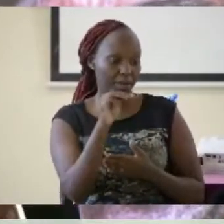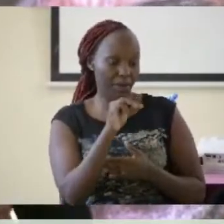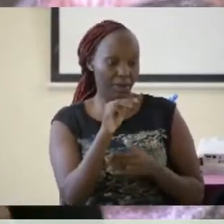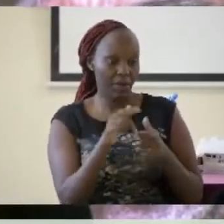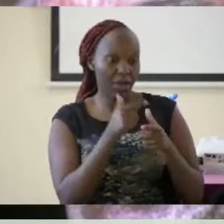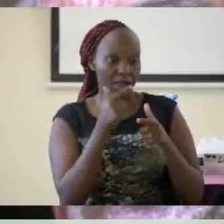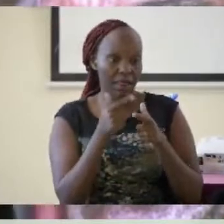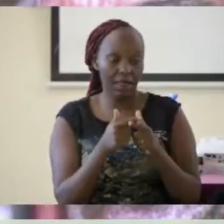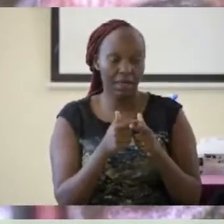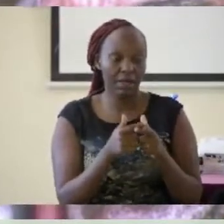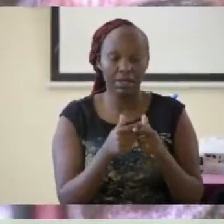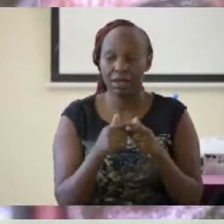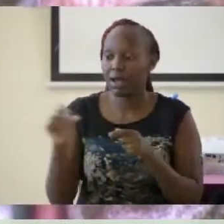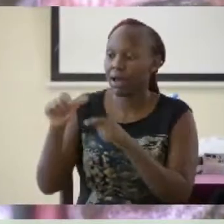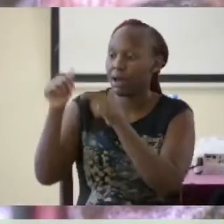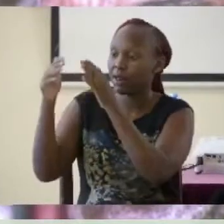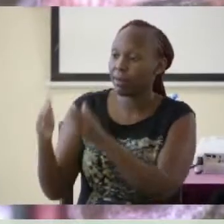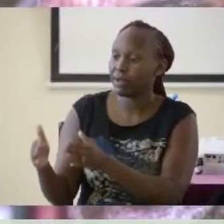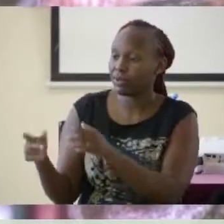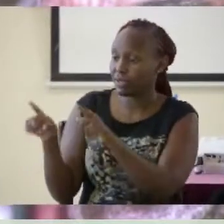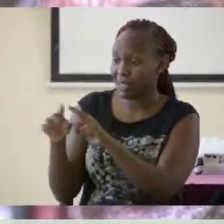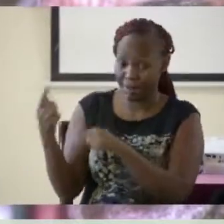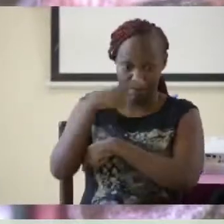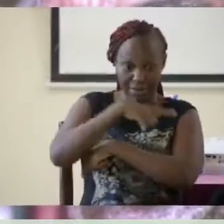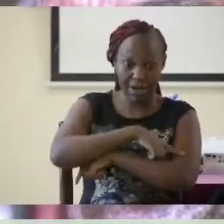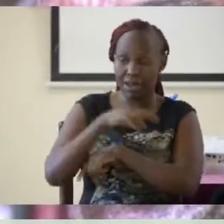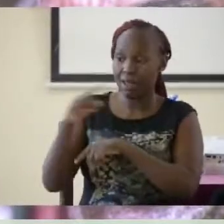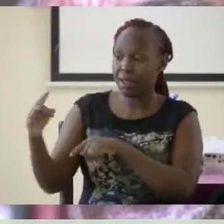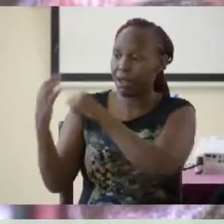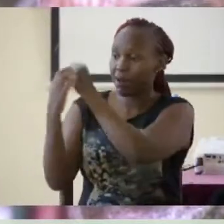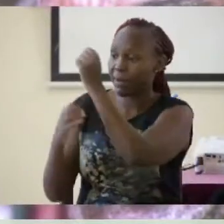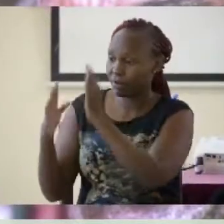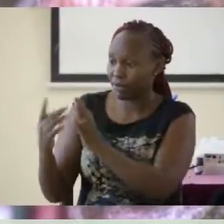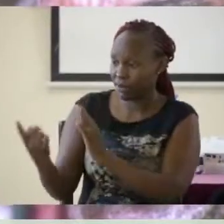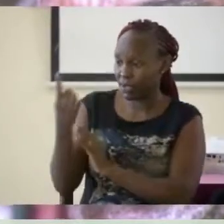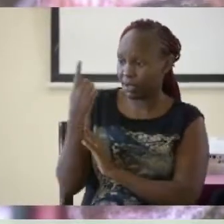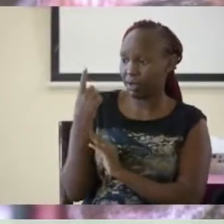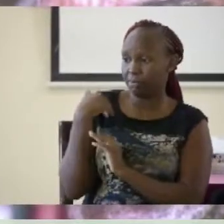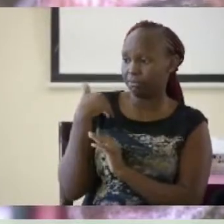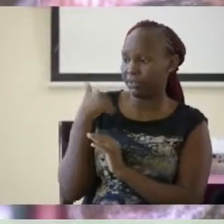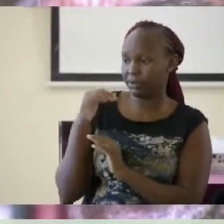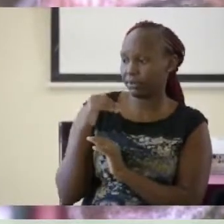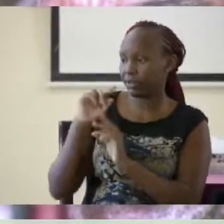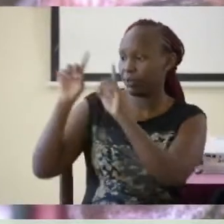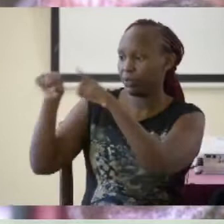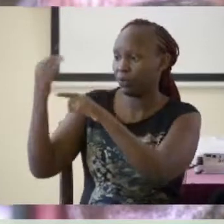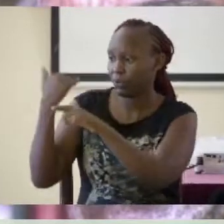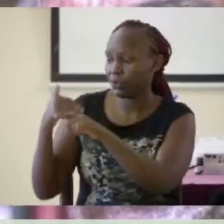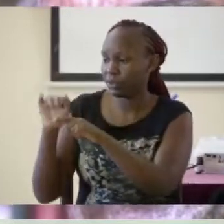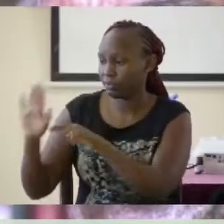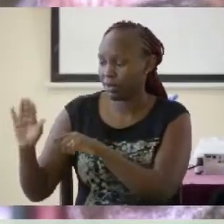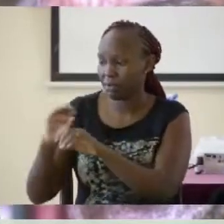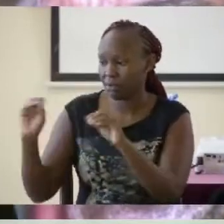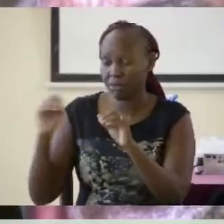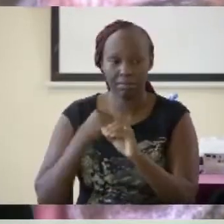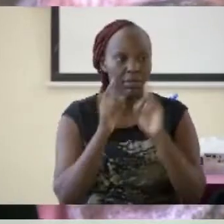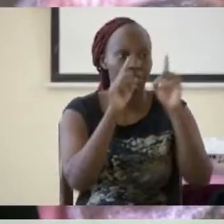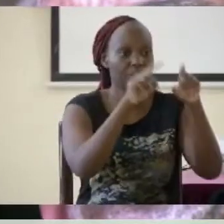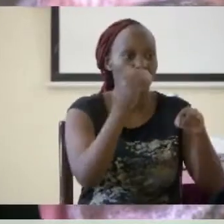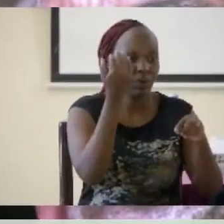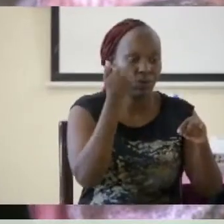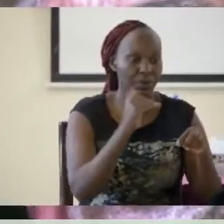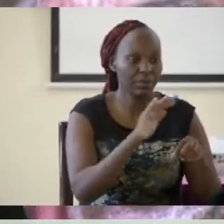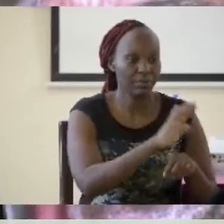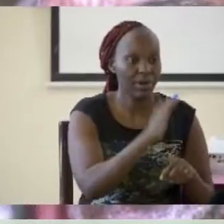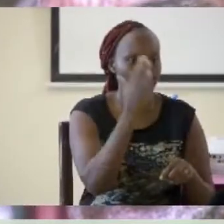that of the indigent comes the same day, I will not attend that one for the indigent. I will attend Professor Mbote's case.